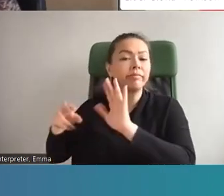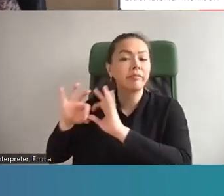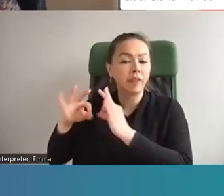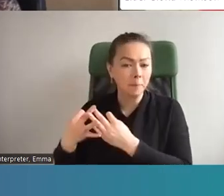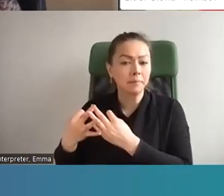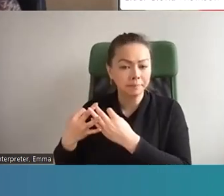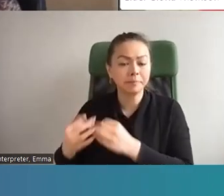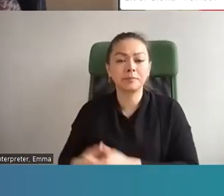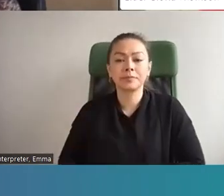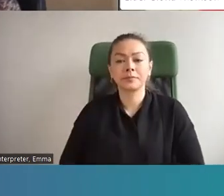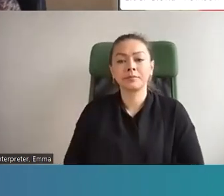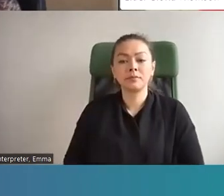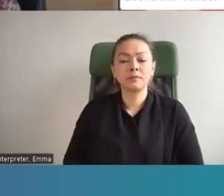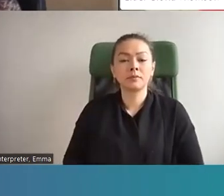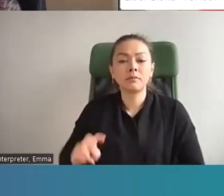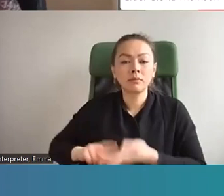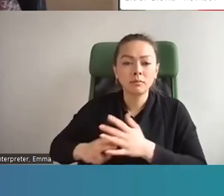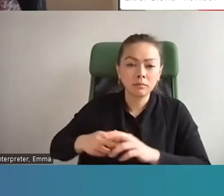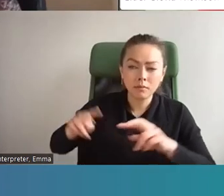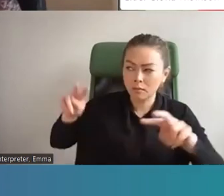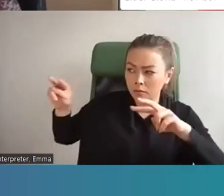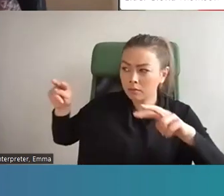everybody was looking out for one another,